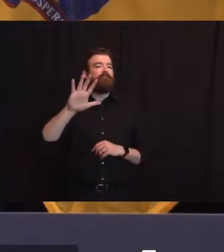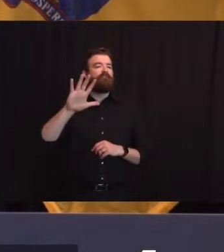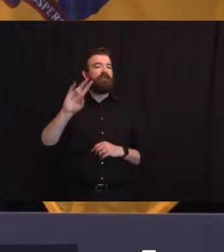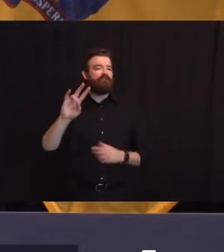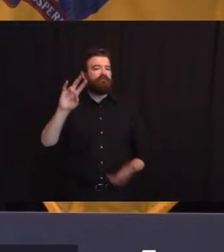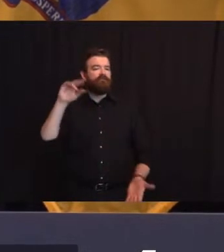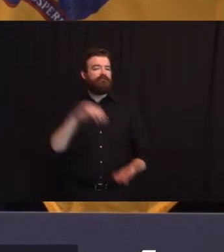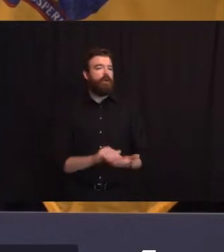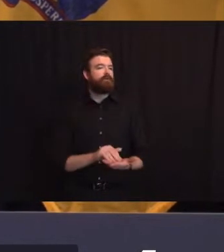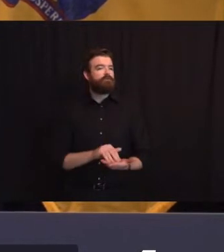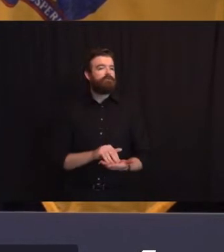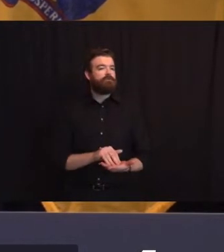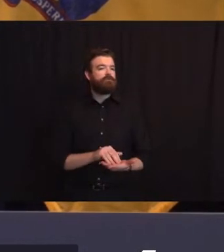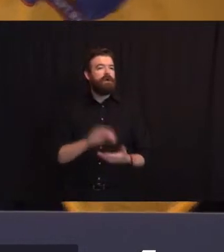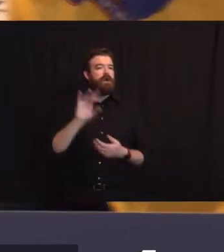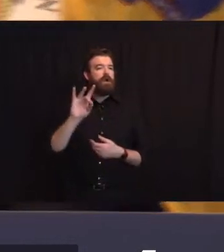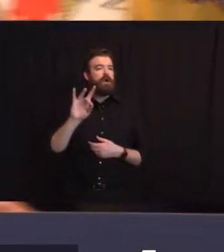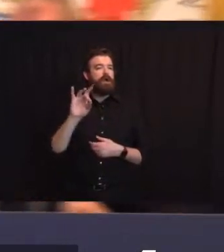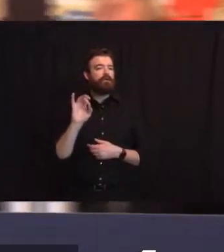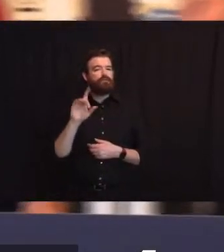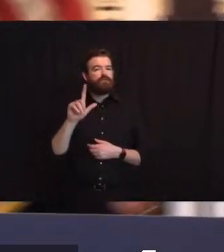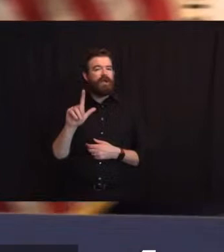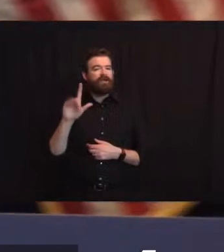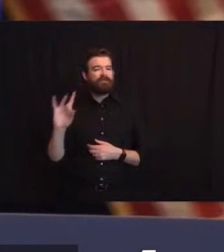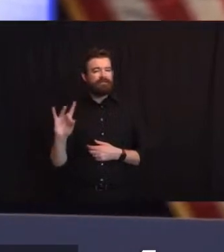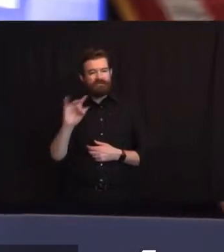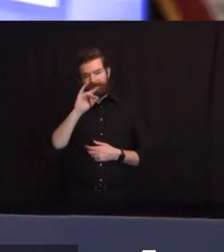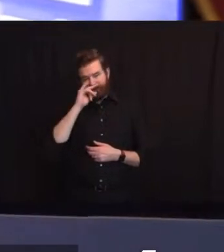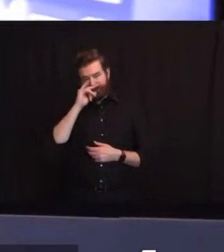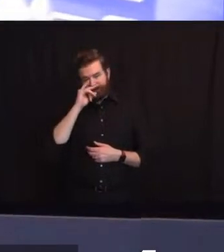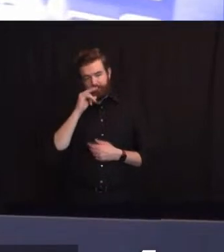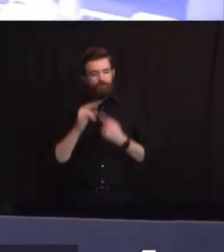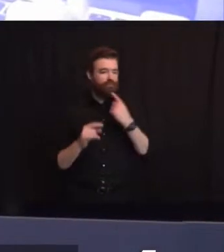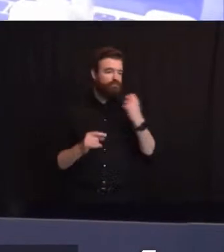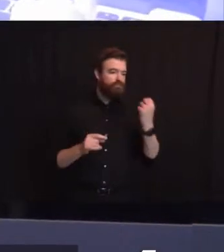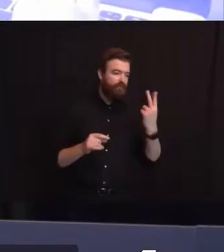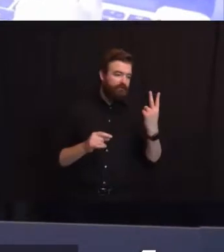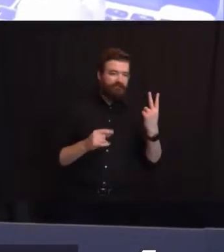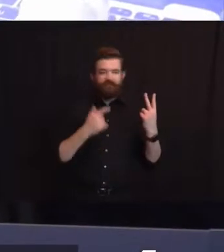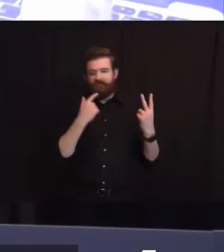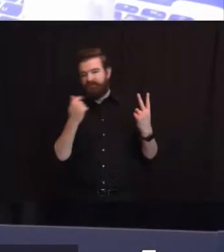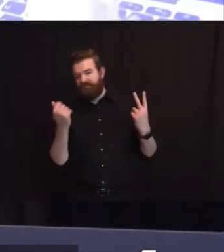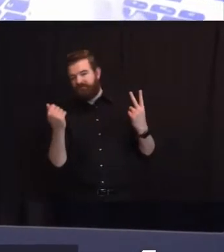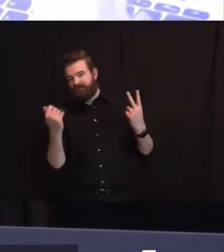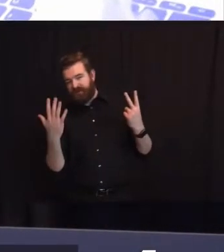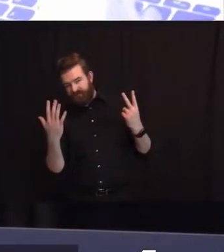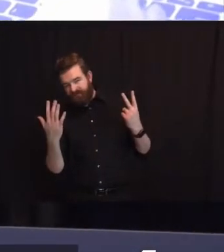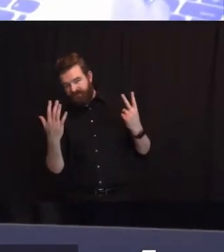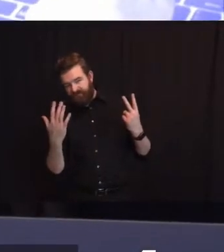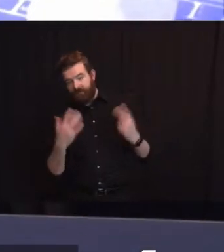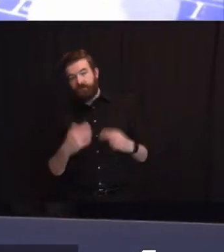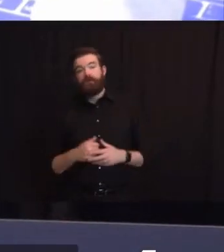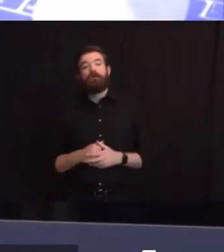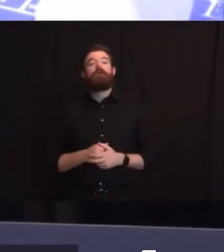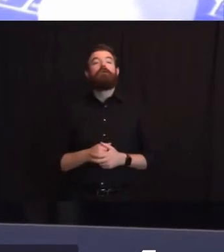457,828. We've not set a marker for them yet. We want to see how the uptake is